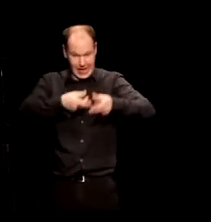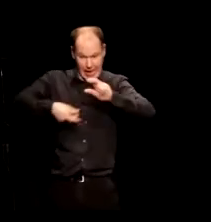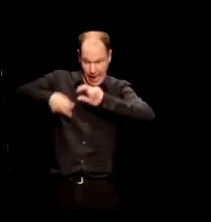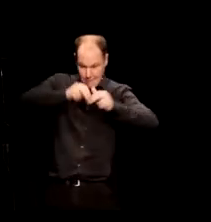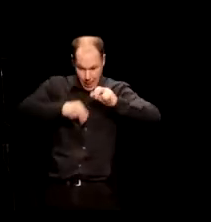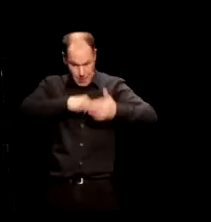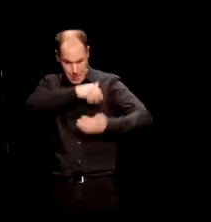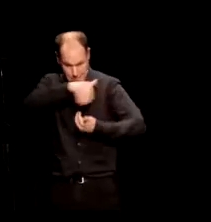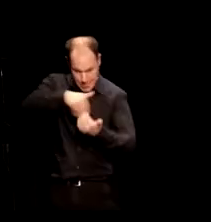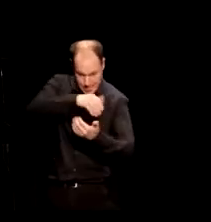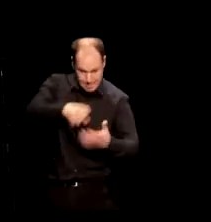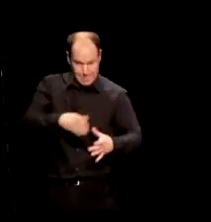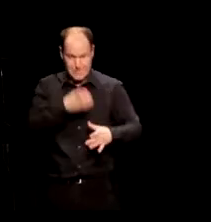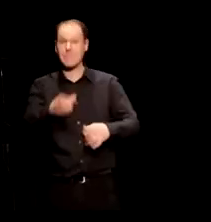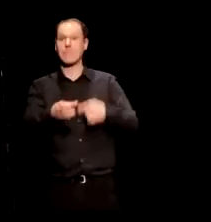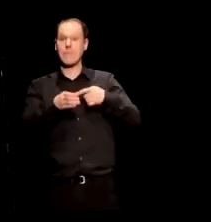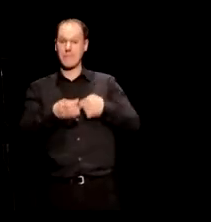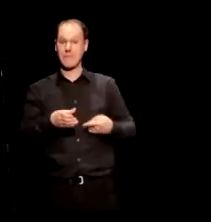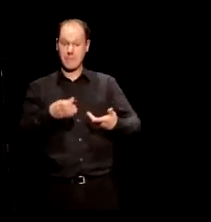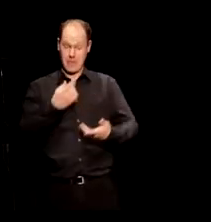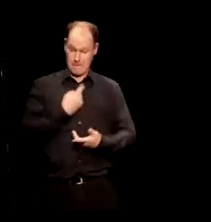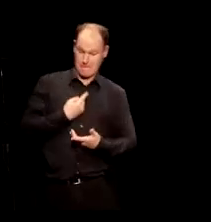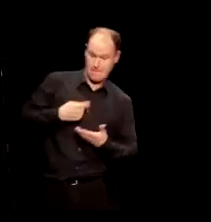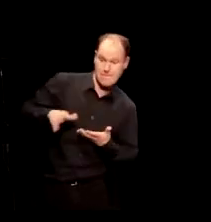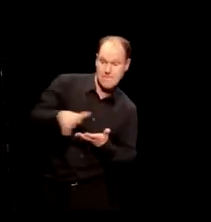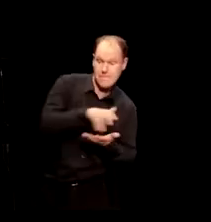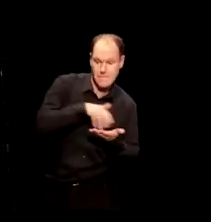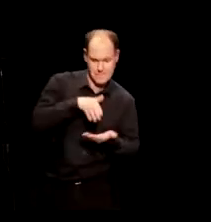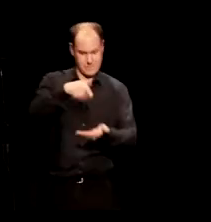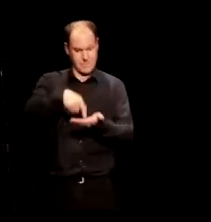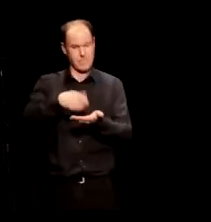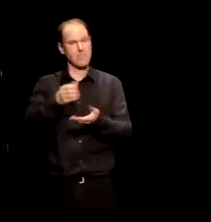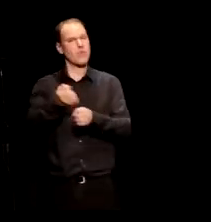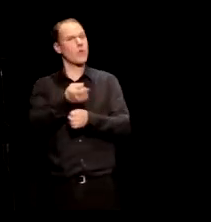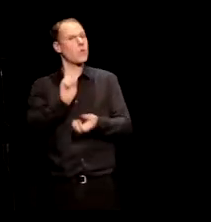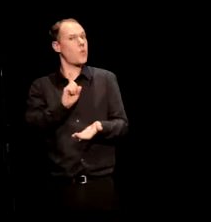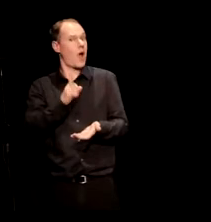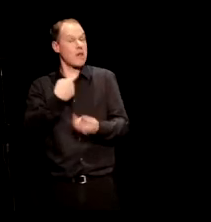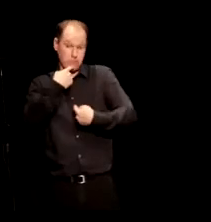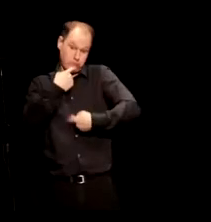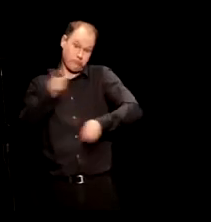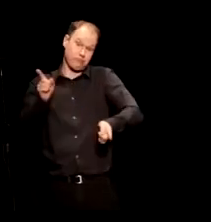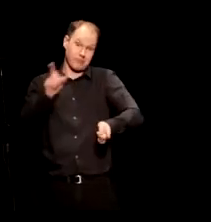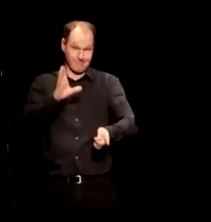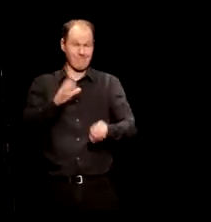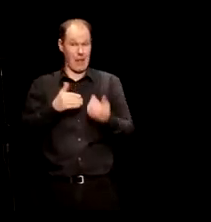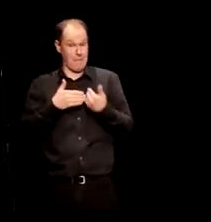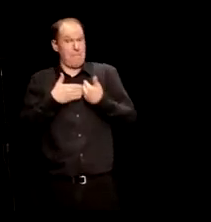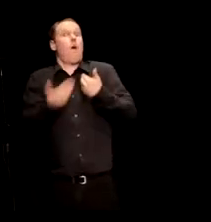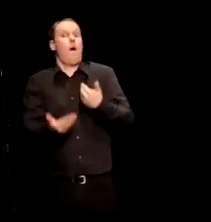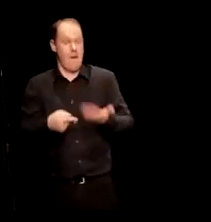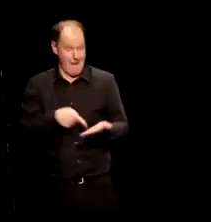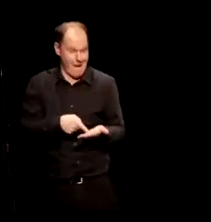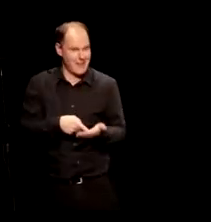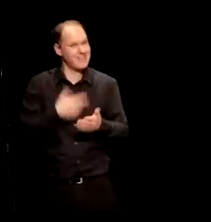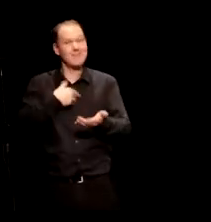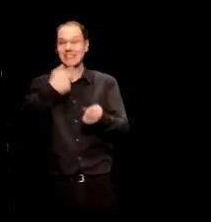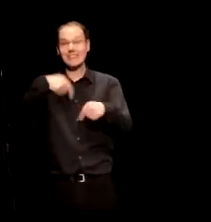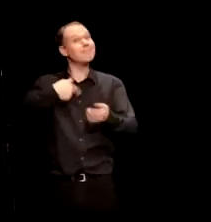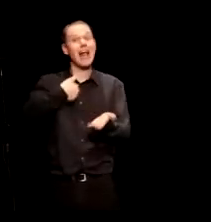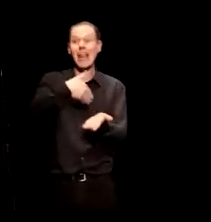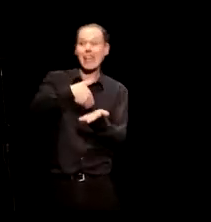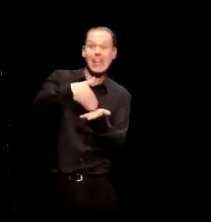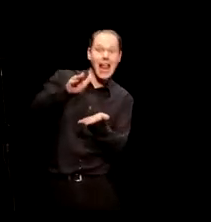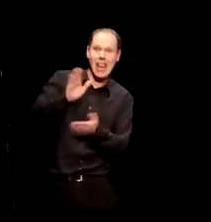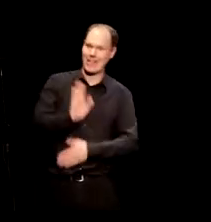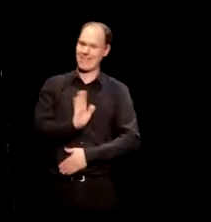warranted by myself to do all that I claim and much more. Now, I'm not here to sell this article,